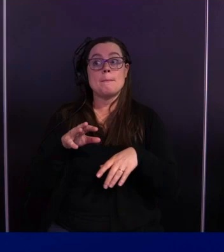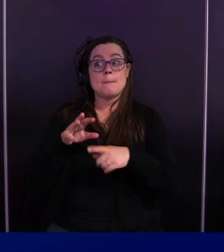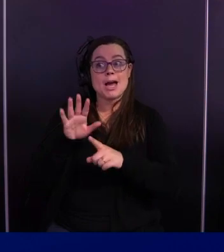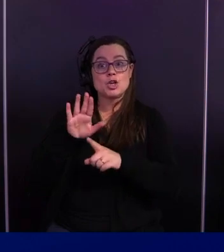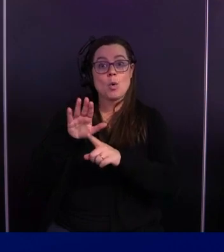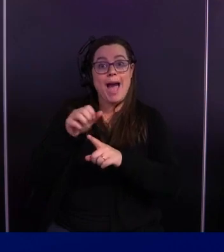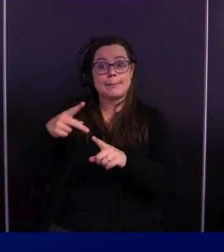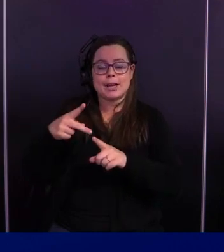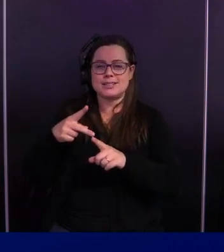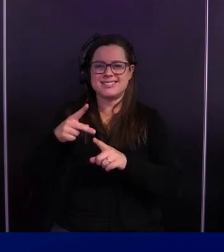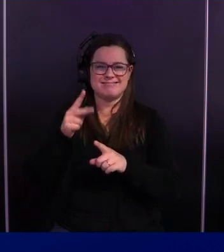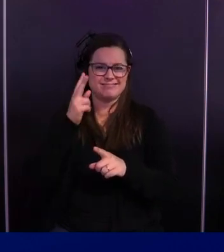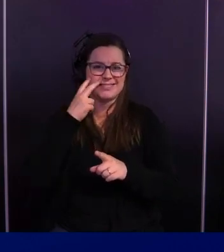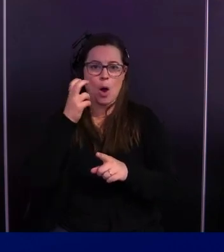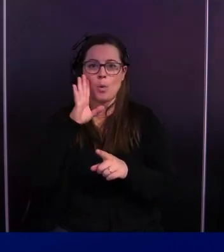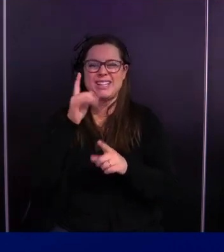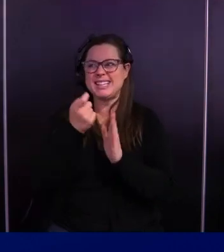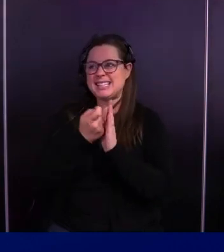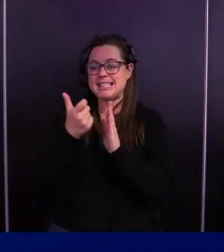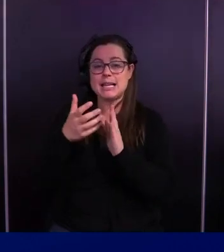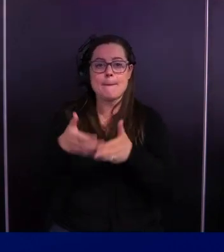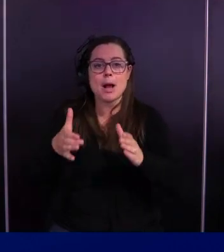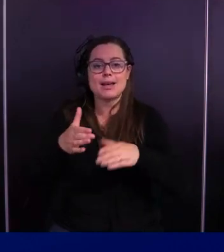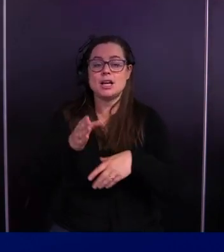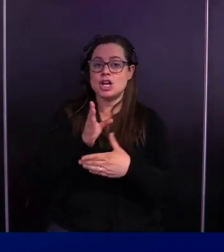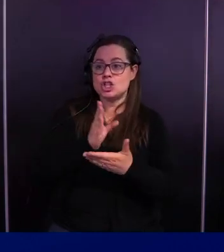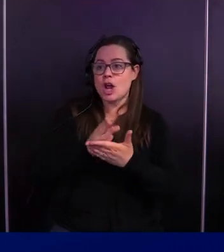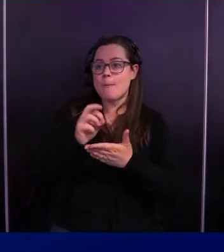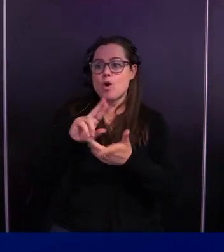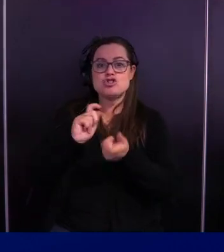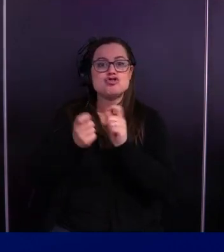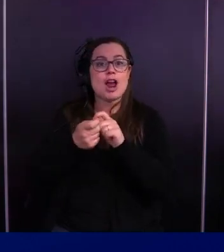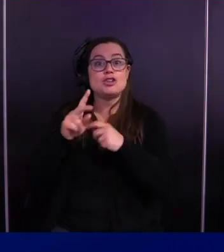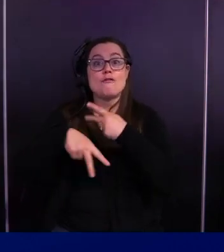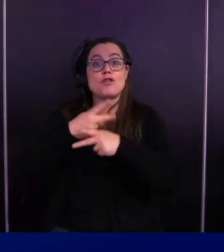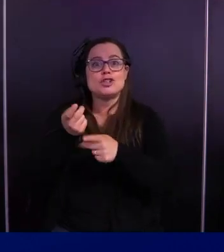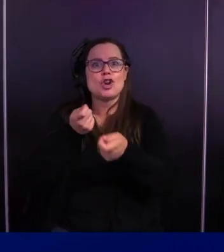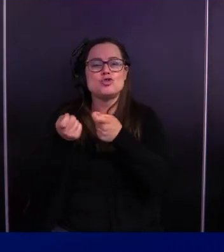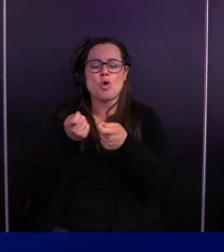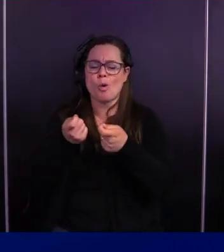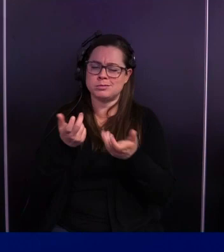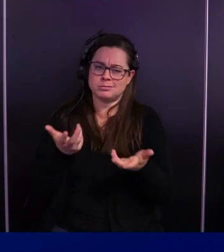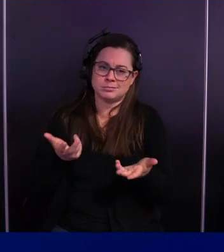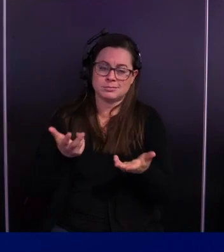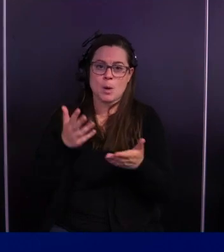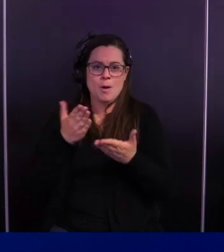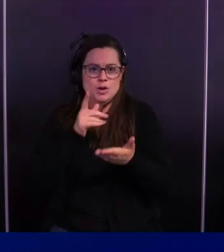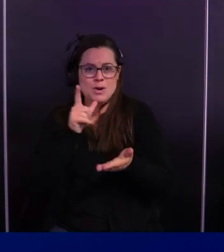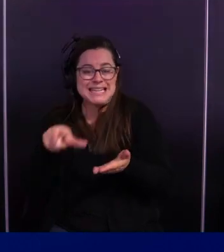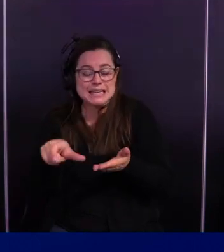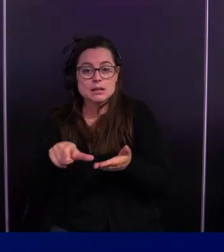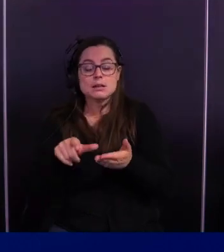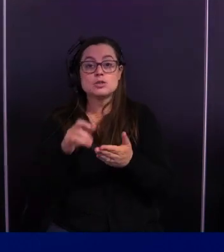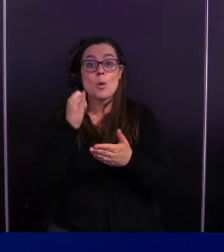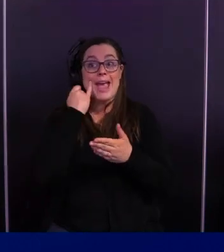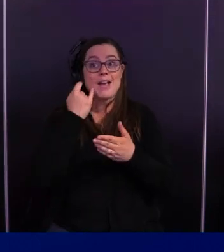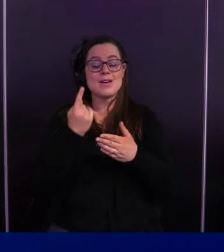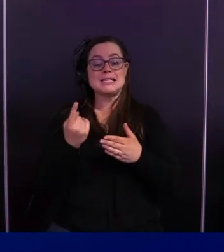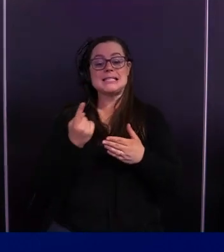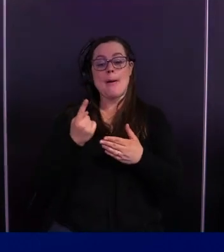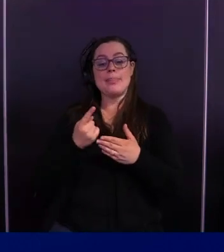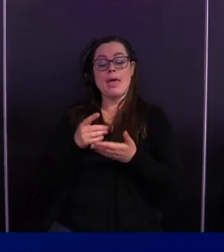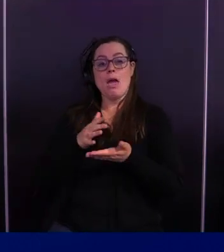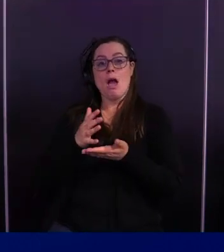to delete a bucket or stop or change versioning controls. Right. And if something got the access